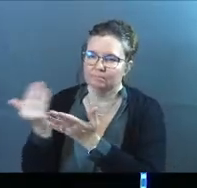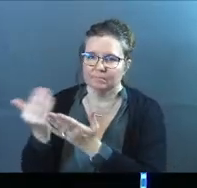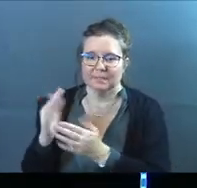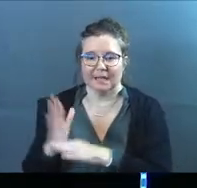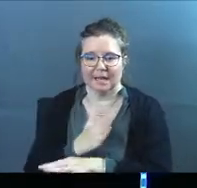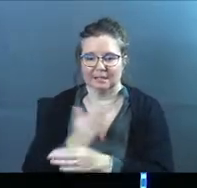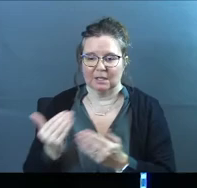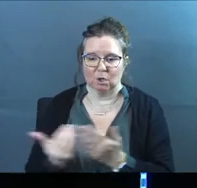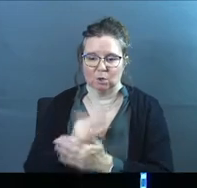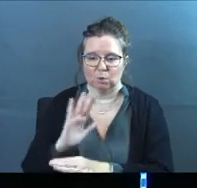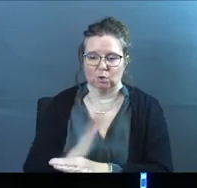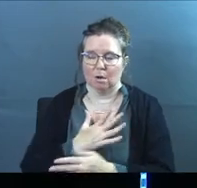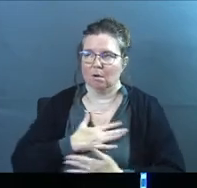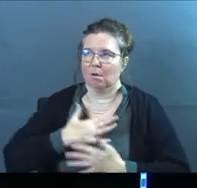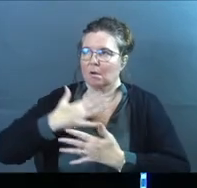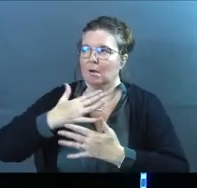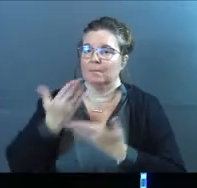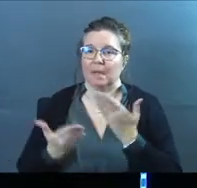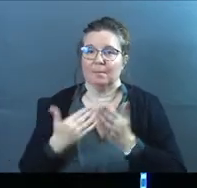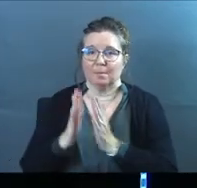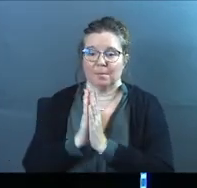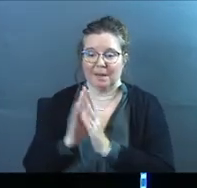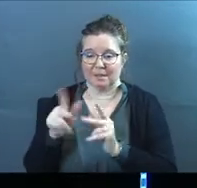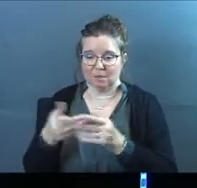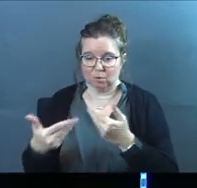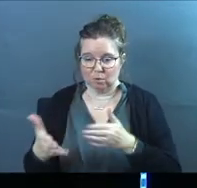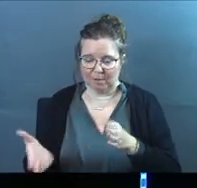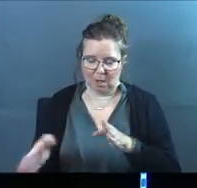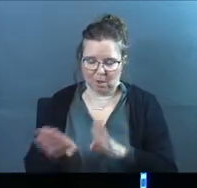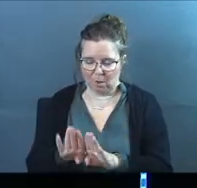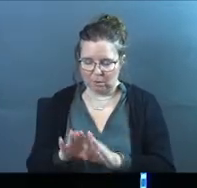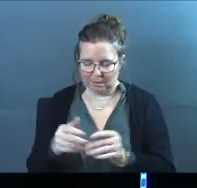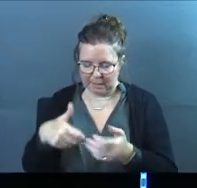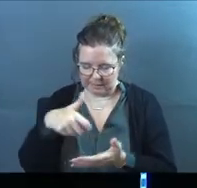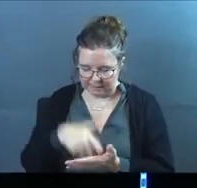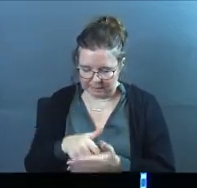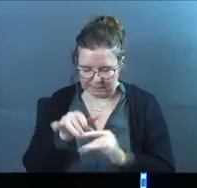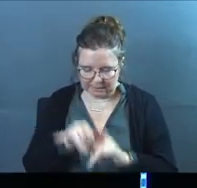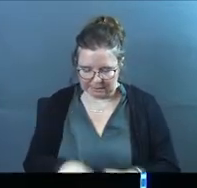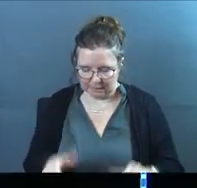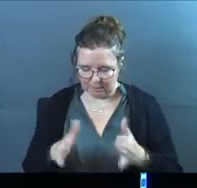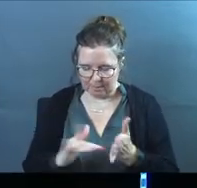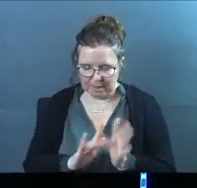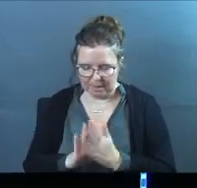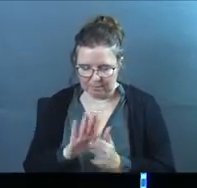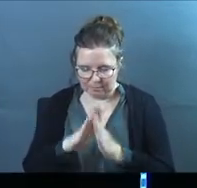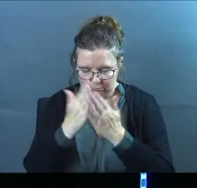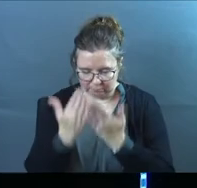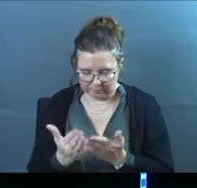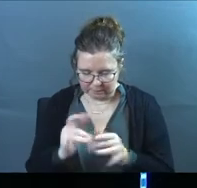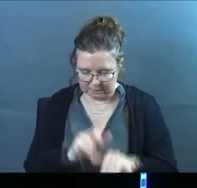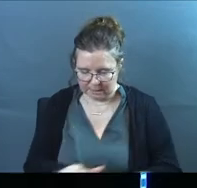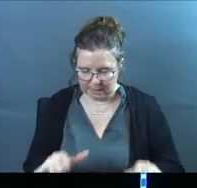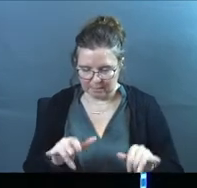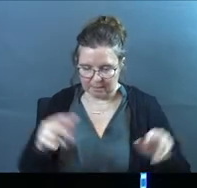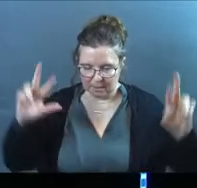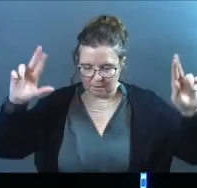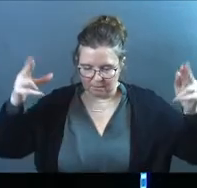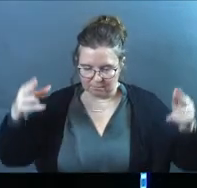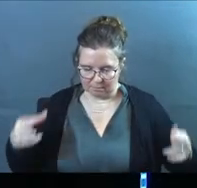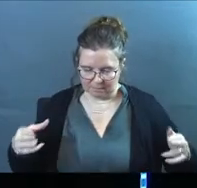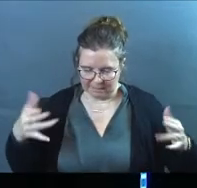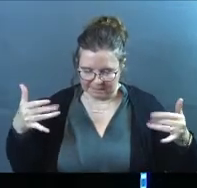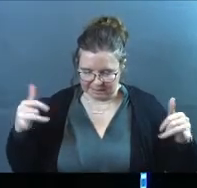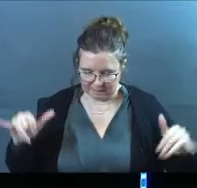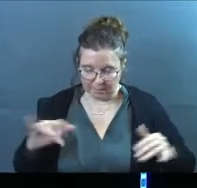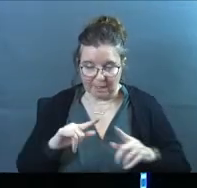Can I sing a new song to the Lord? Maybe my prayer spot is in this room and I close the door and I get on my knees the same way and the Bible's in front of me the same way and the blinds are angled